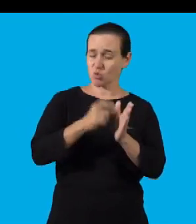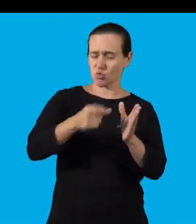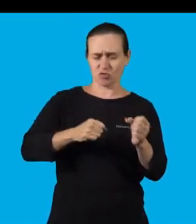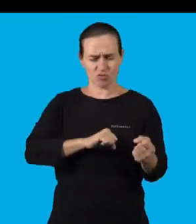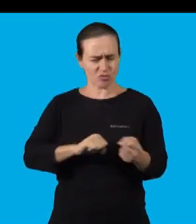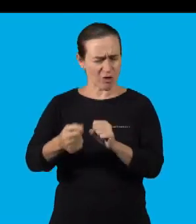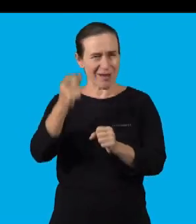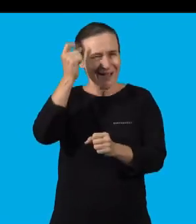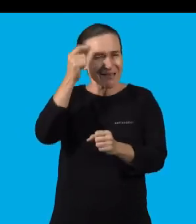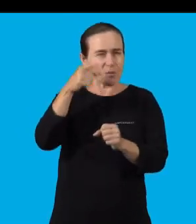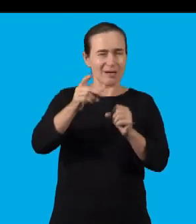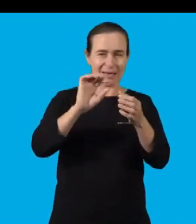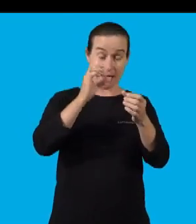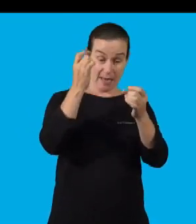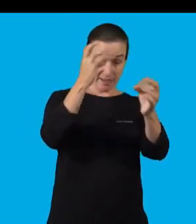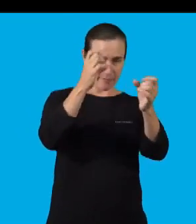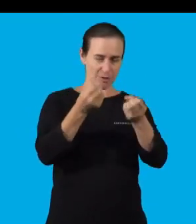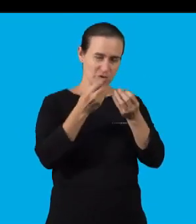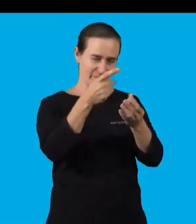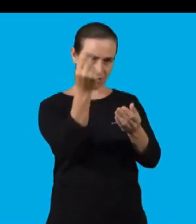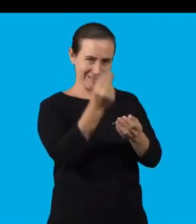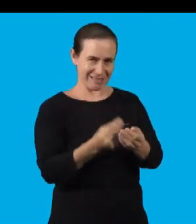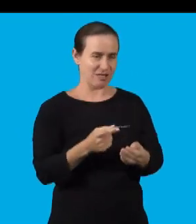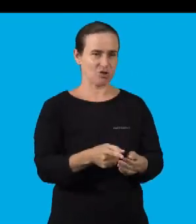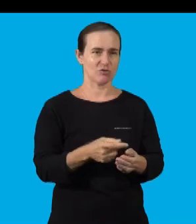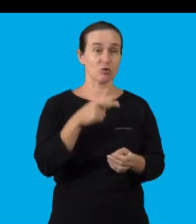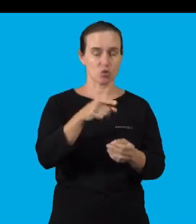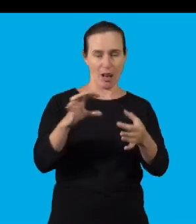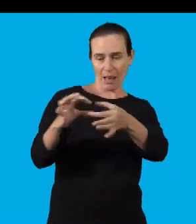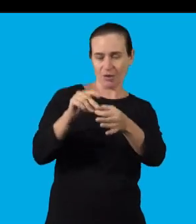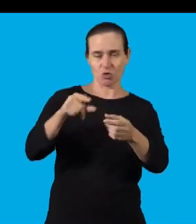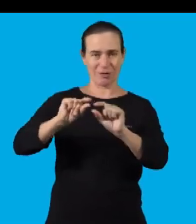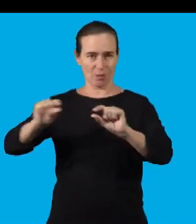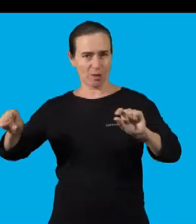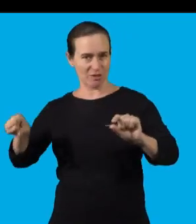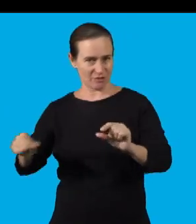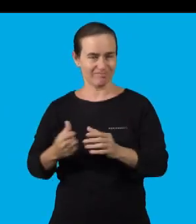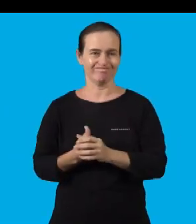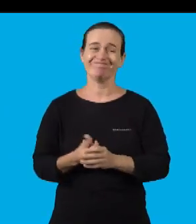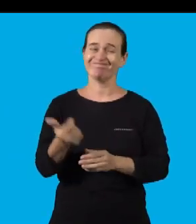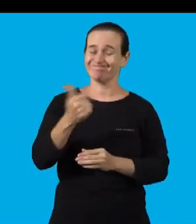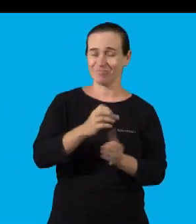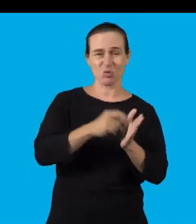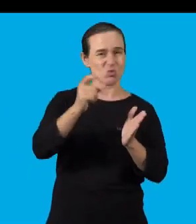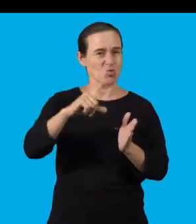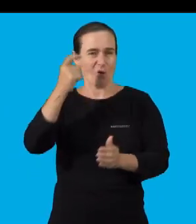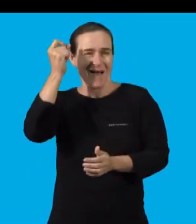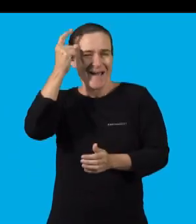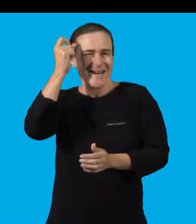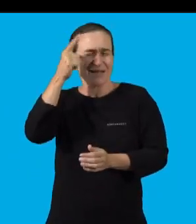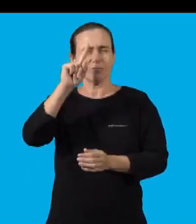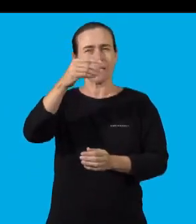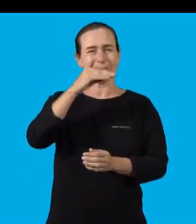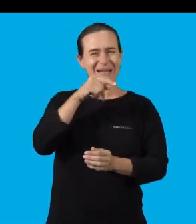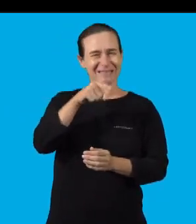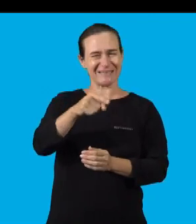the information given in a sketch to an equation, and also learners do not understand the concept